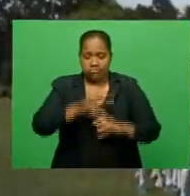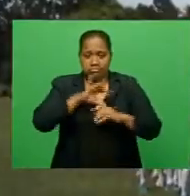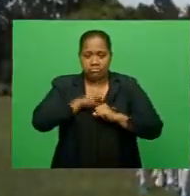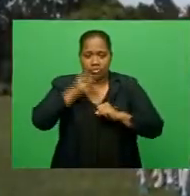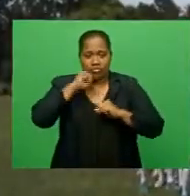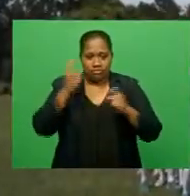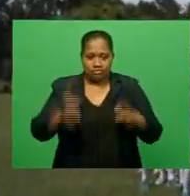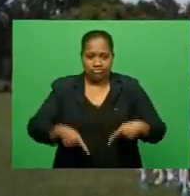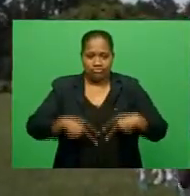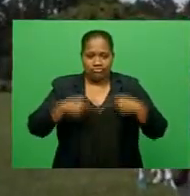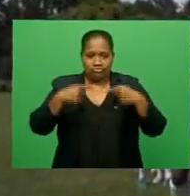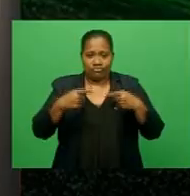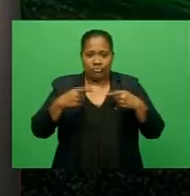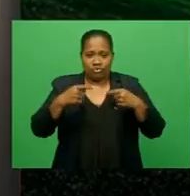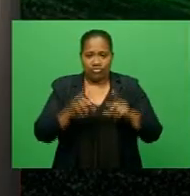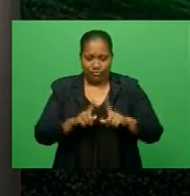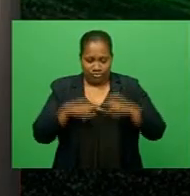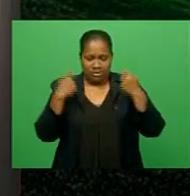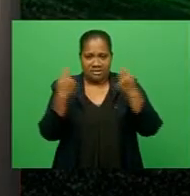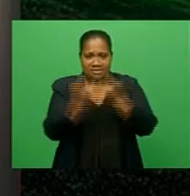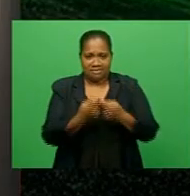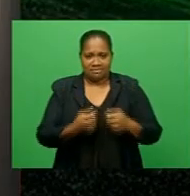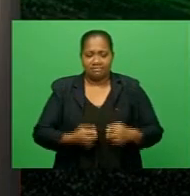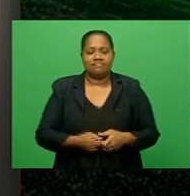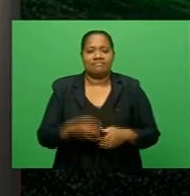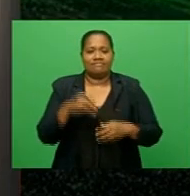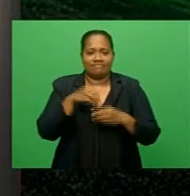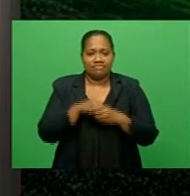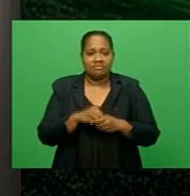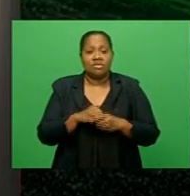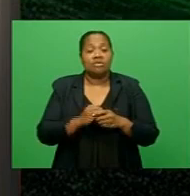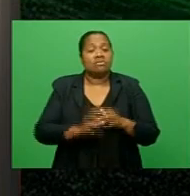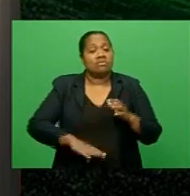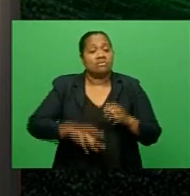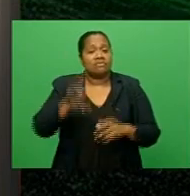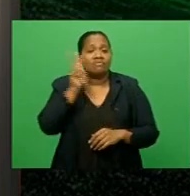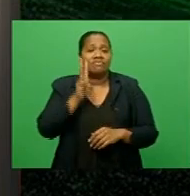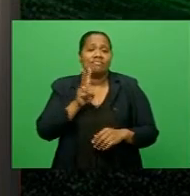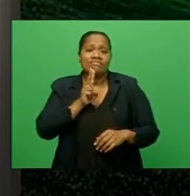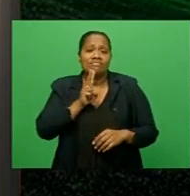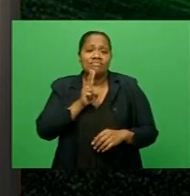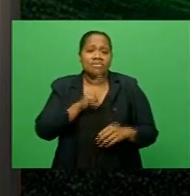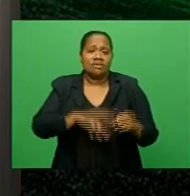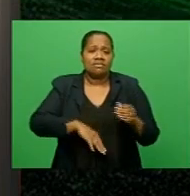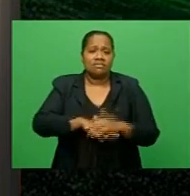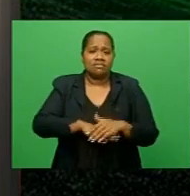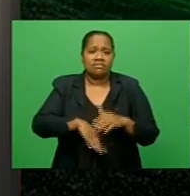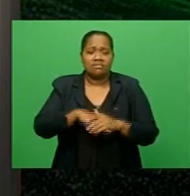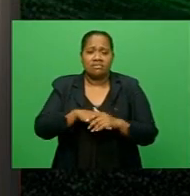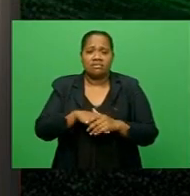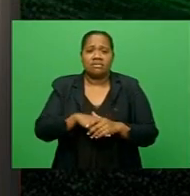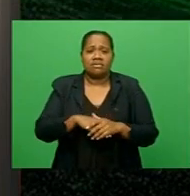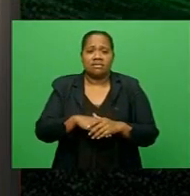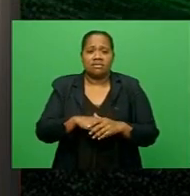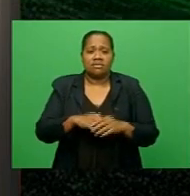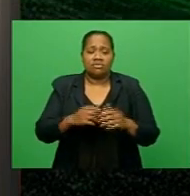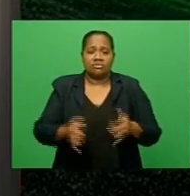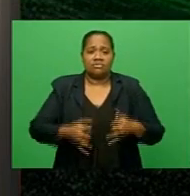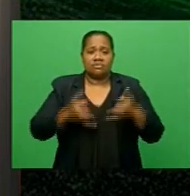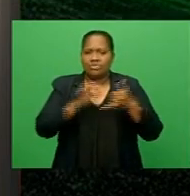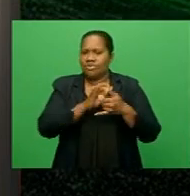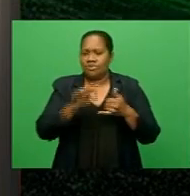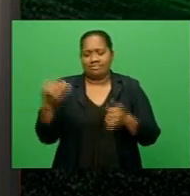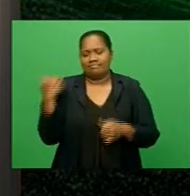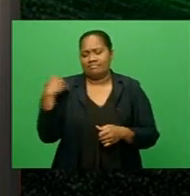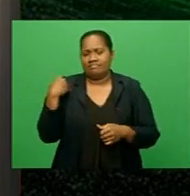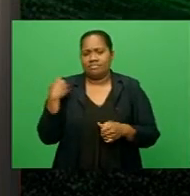Vama, FBC Sports. The Vodafone Futsal Inter-District Championship will not be affected by the shifting of the Vodafone